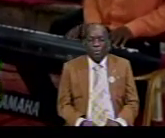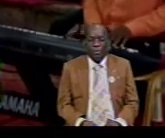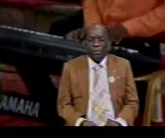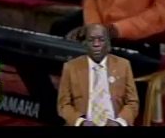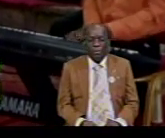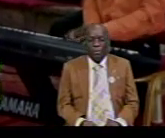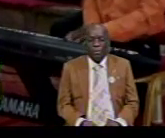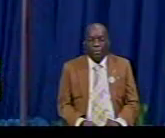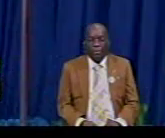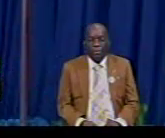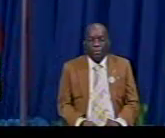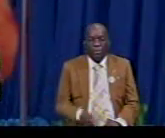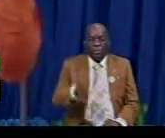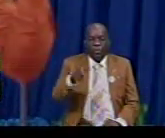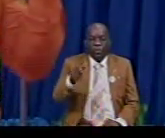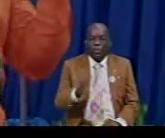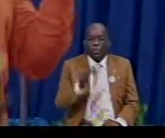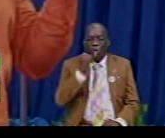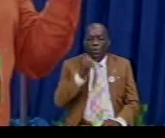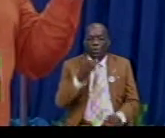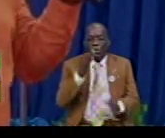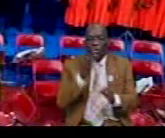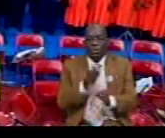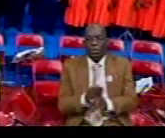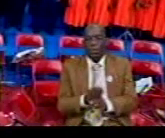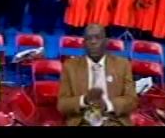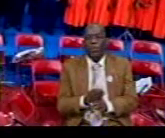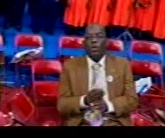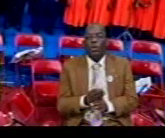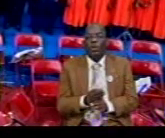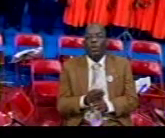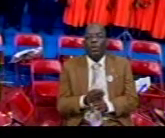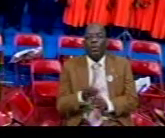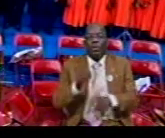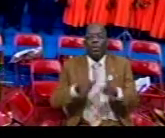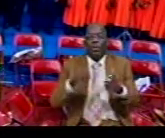If God's been faithful, let me hear you say amen. Amen.